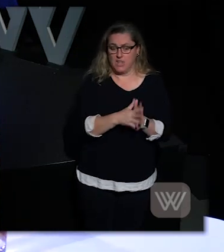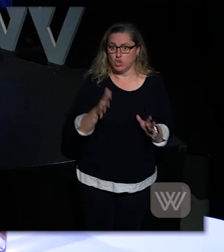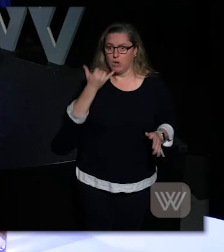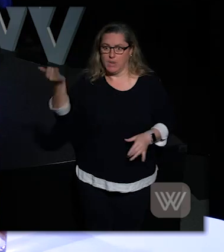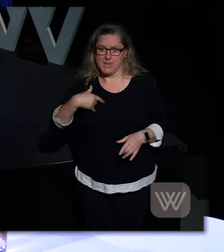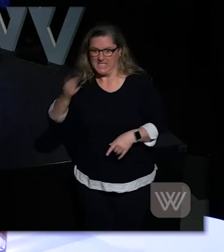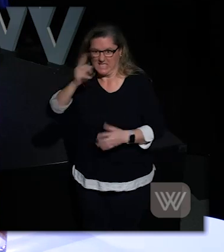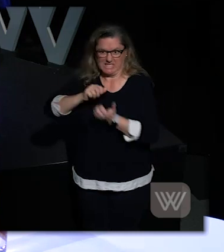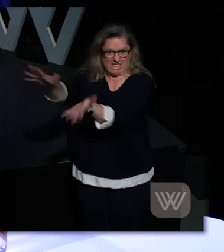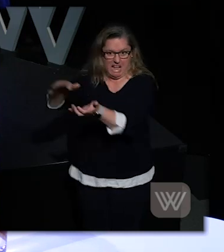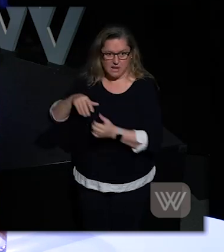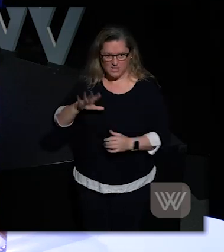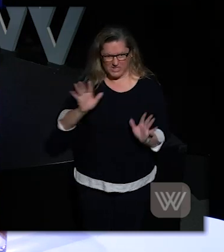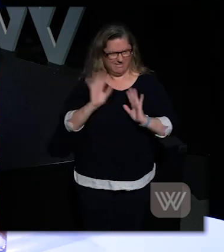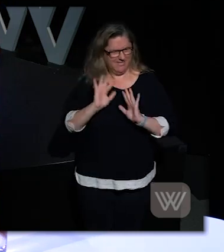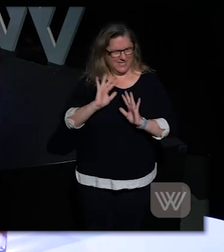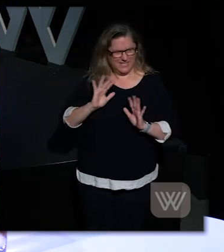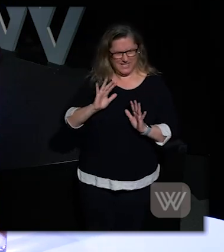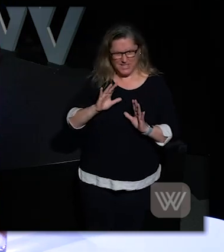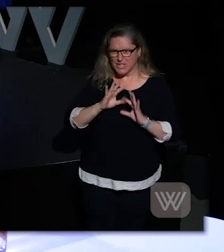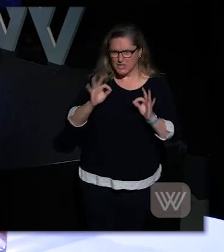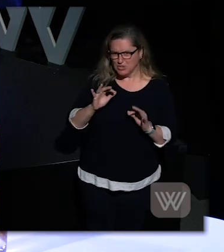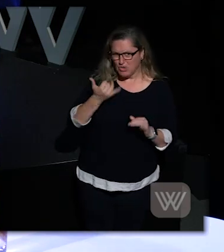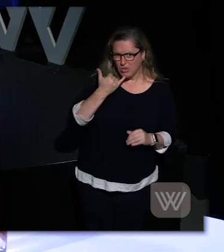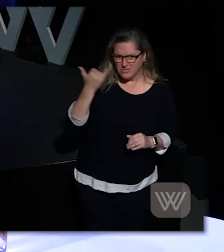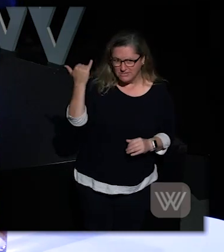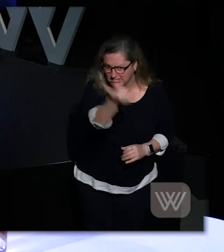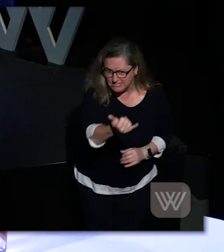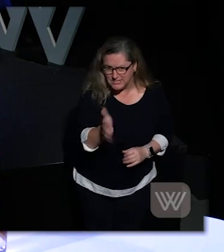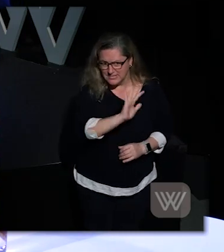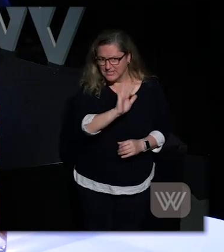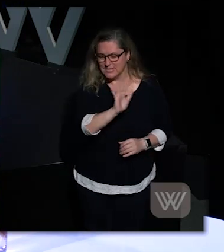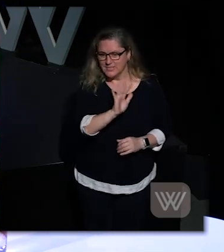my sister and screamed at my sister. And my sister said, can you not ring Ginger and scream at her? But